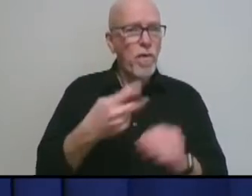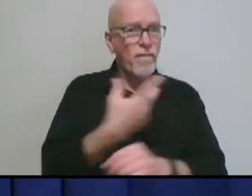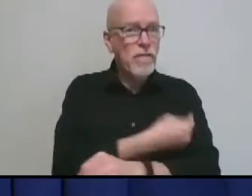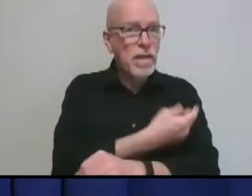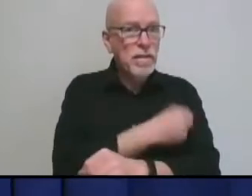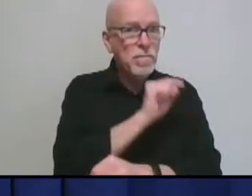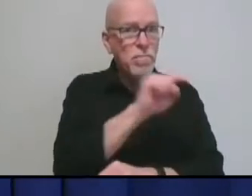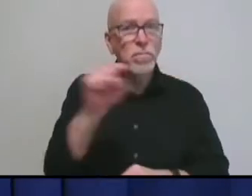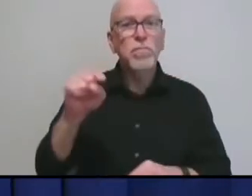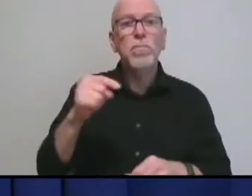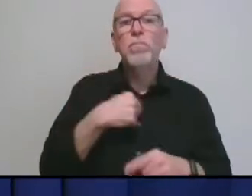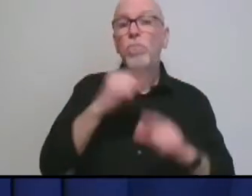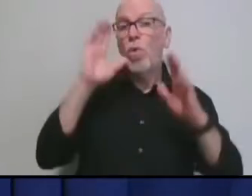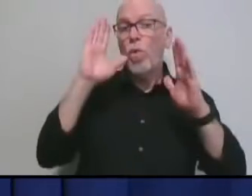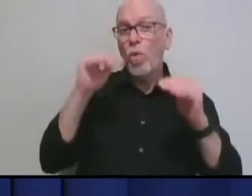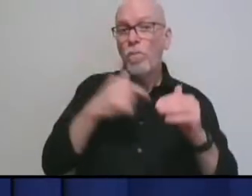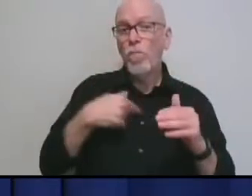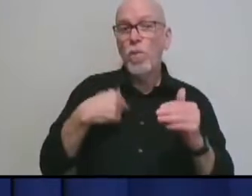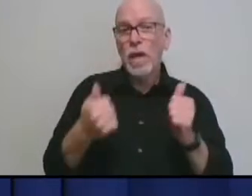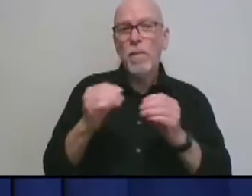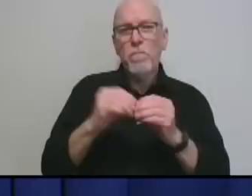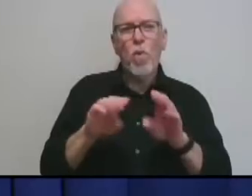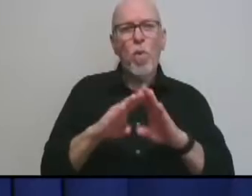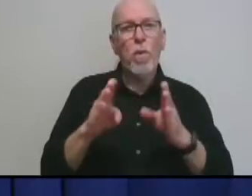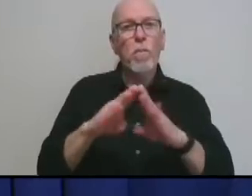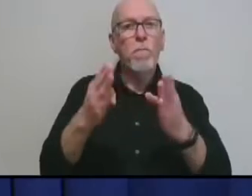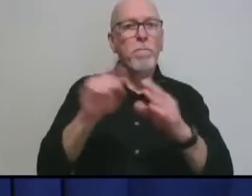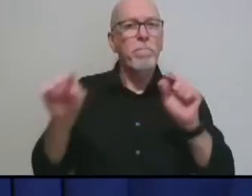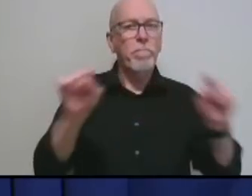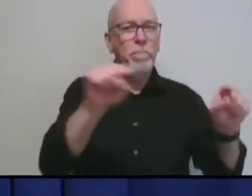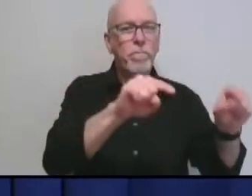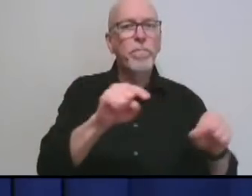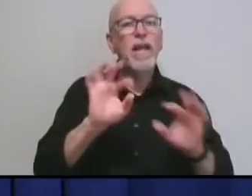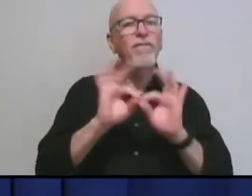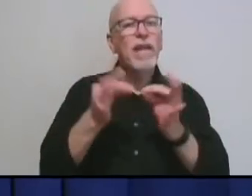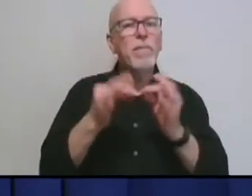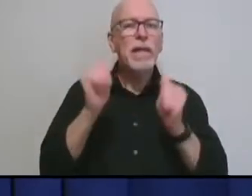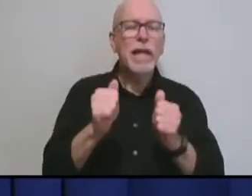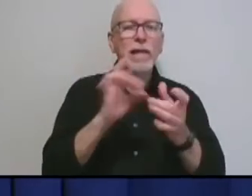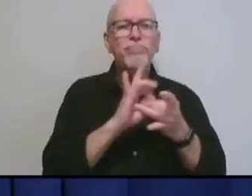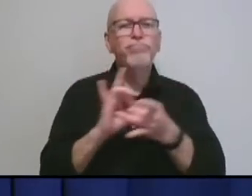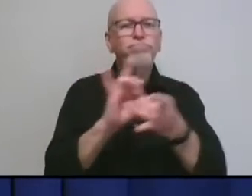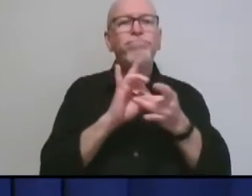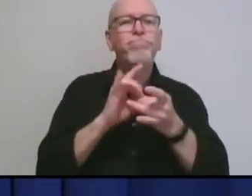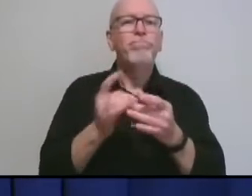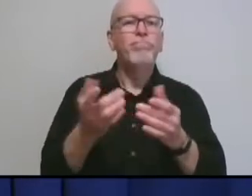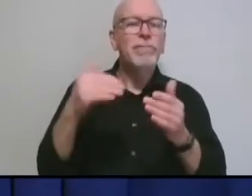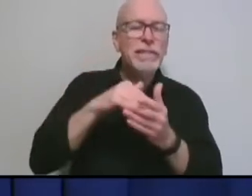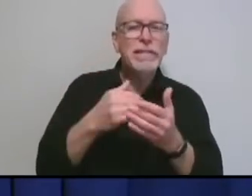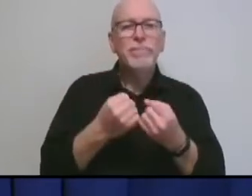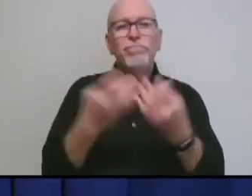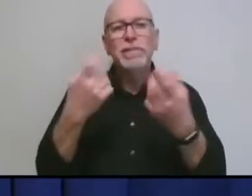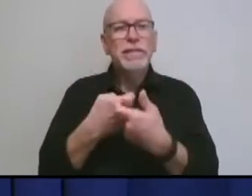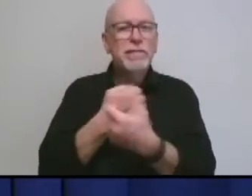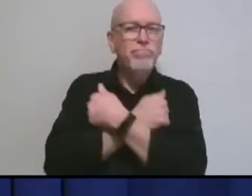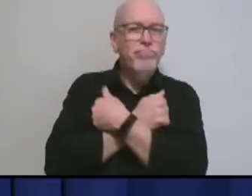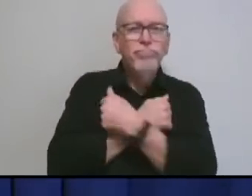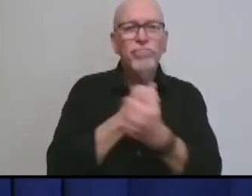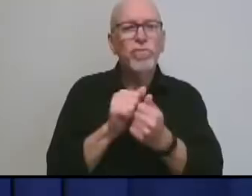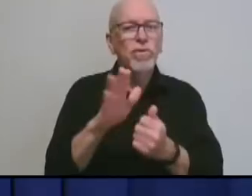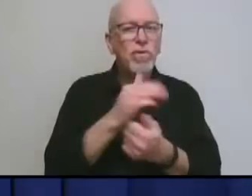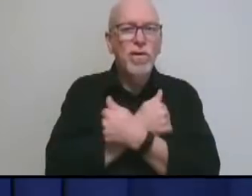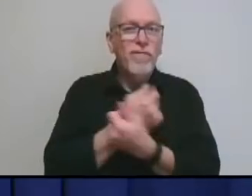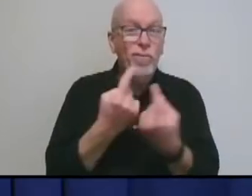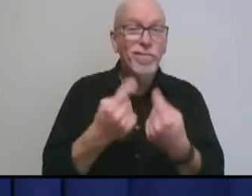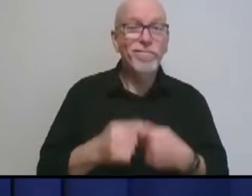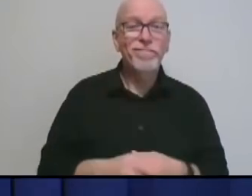that we are able to further open these facilities so that families can be reunited and spend precious time with their loved ones. Please help